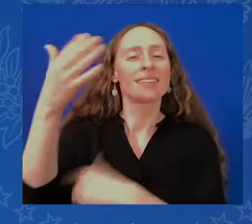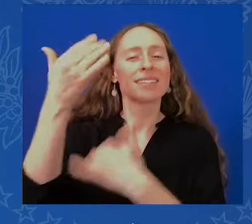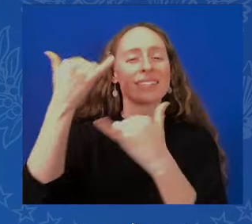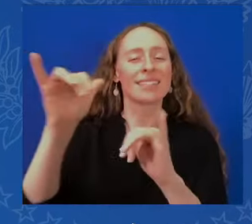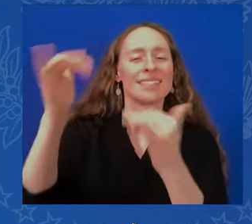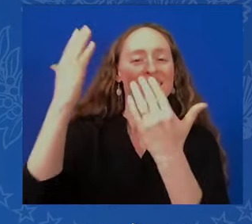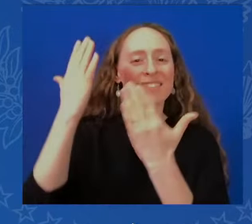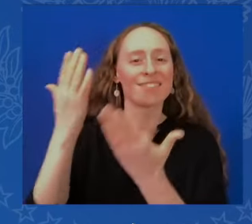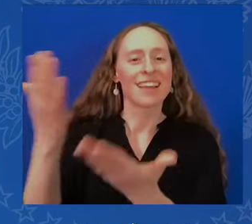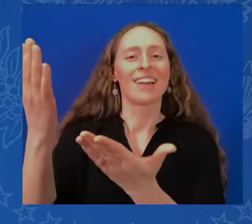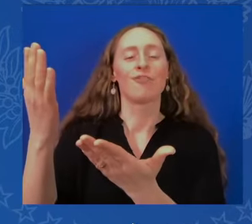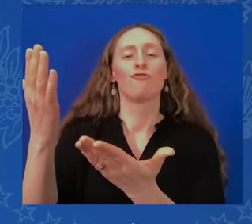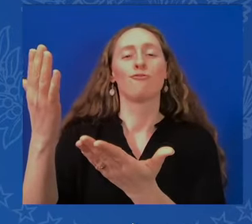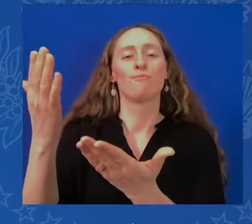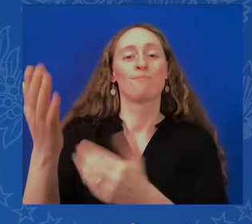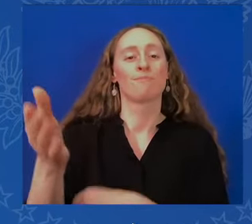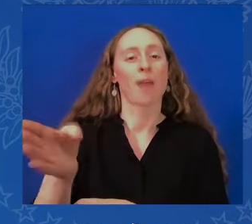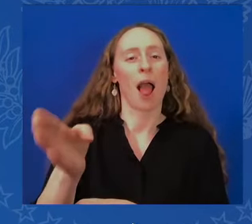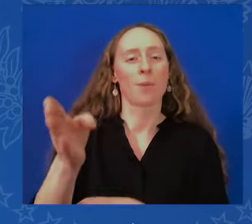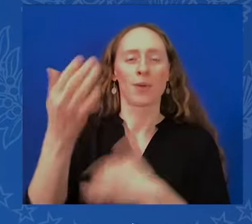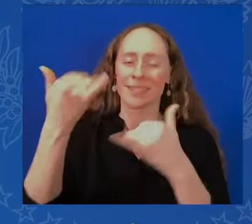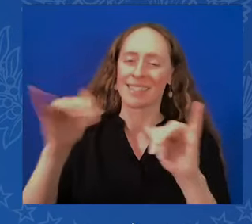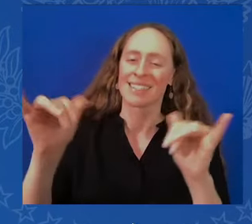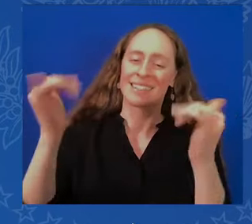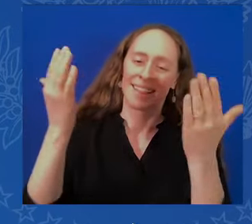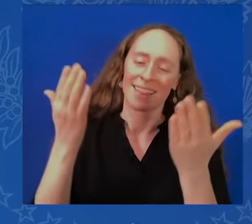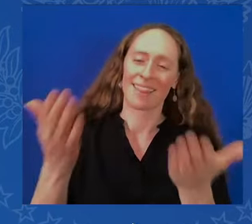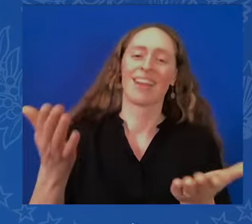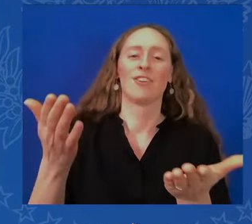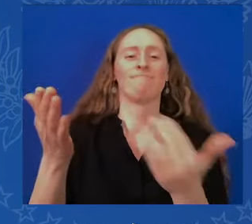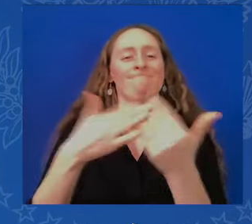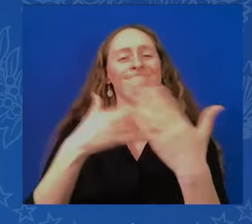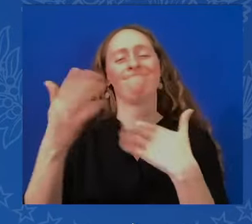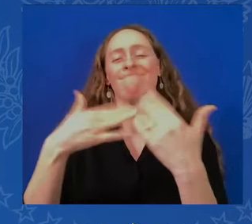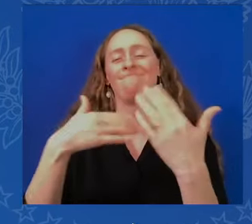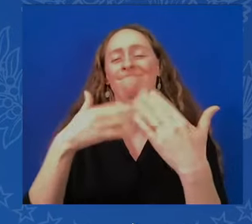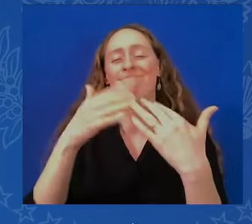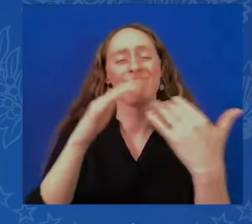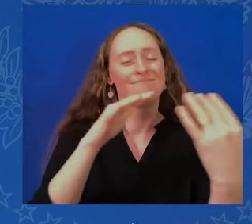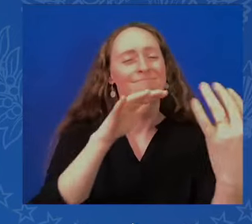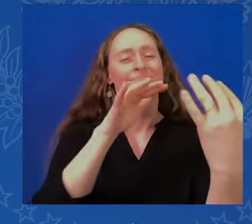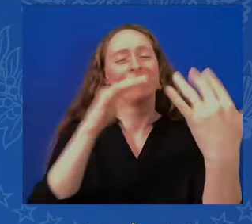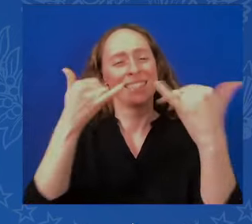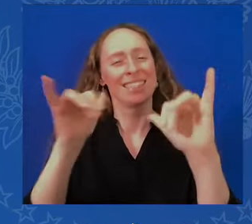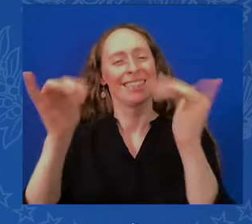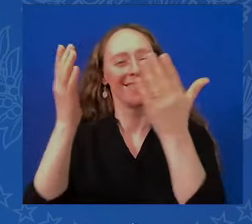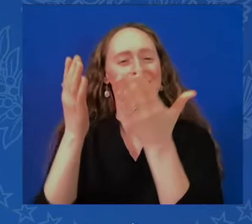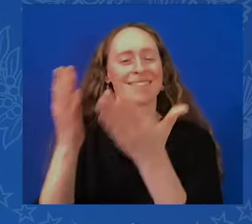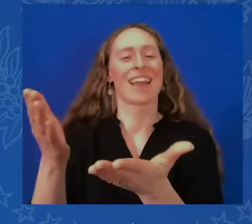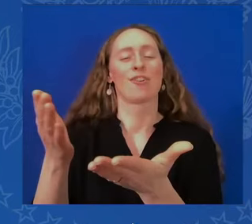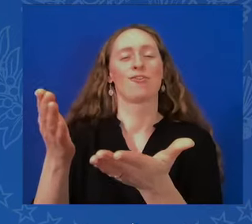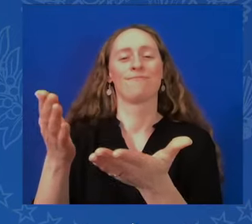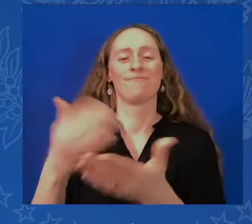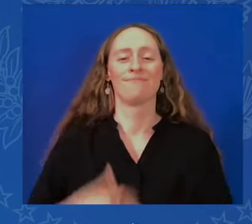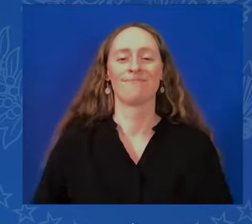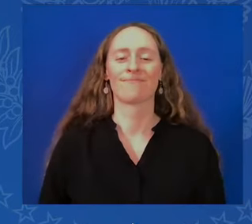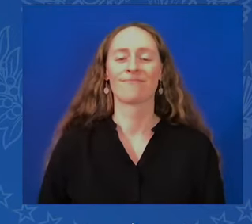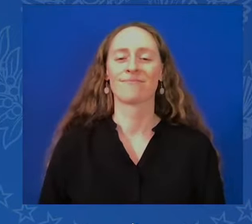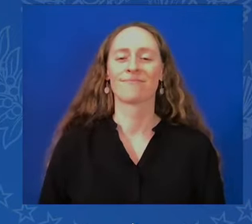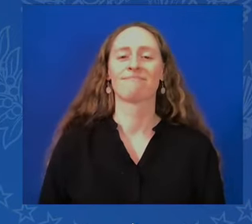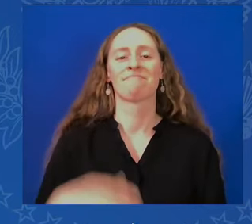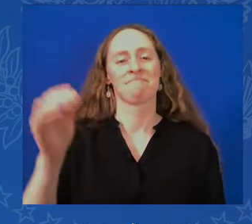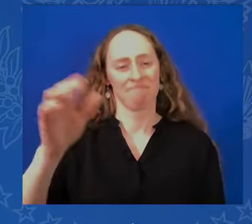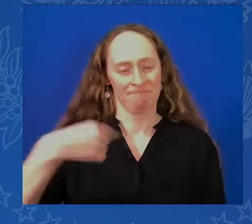it through a perilous fight. Folks, this is going to take time, but Governor Moore, Senator Cardin, Senator Van